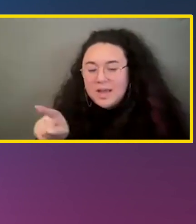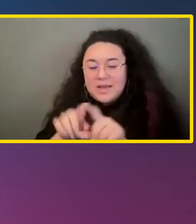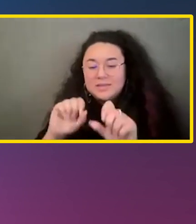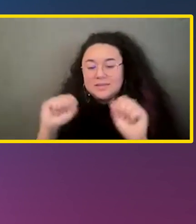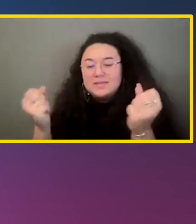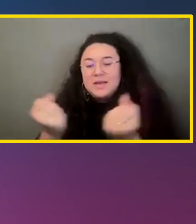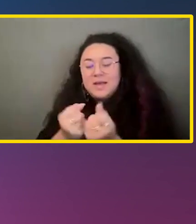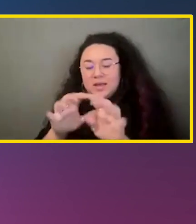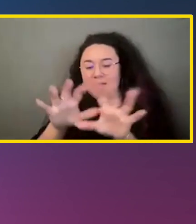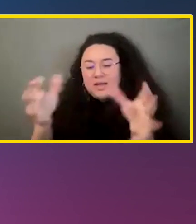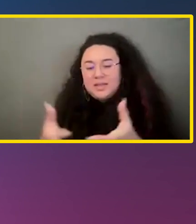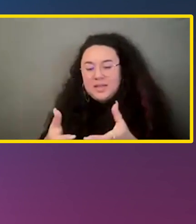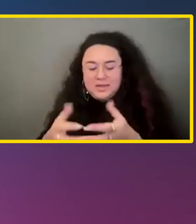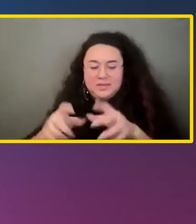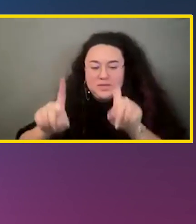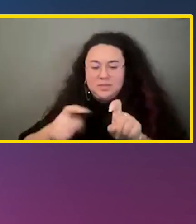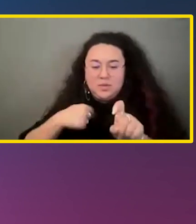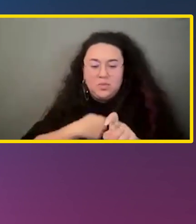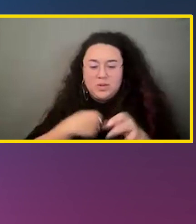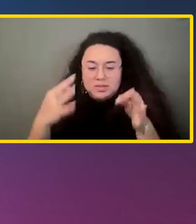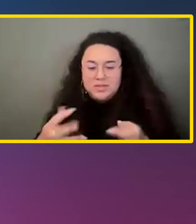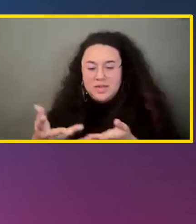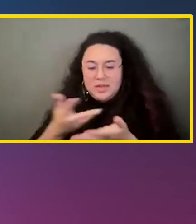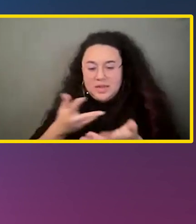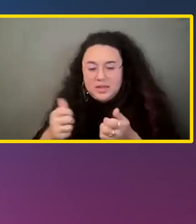This collective experiment that we choose to engage in.